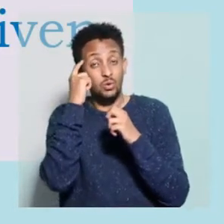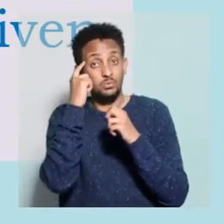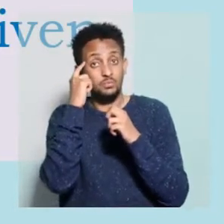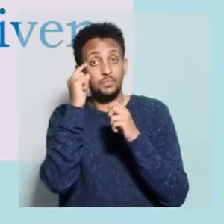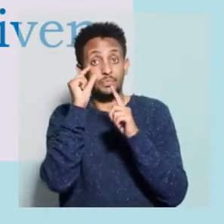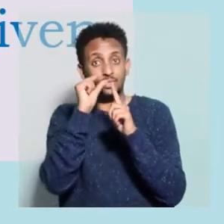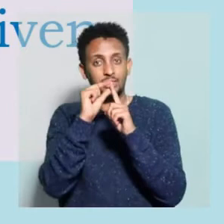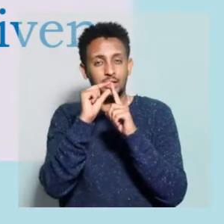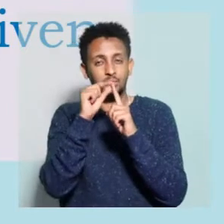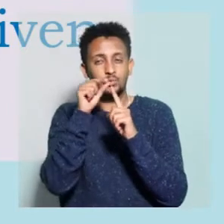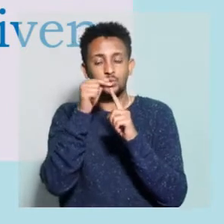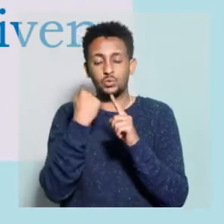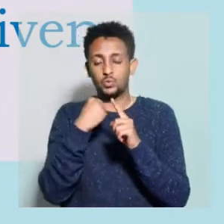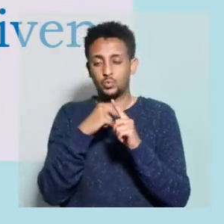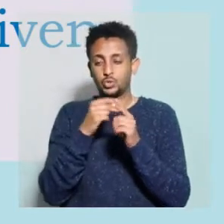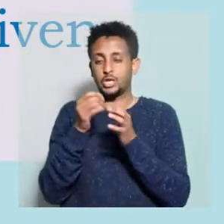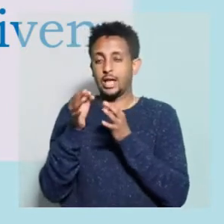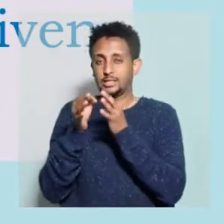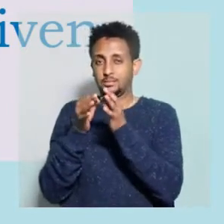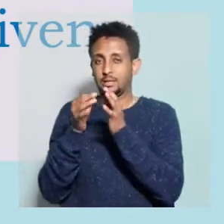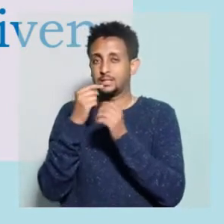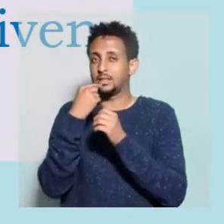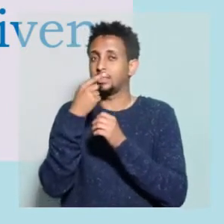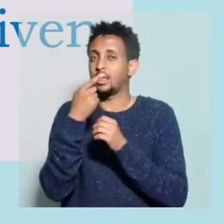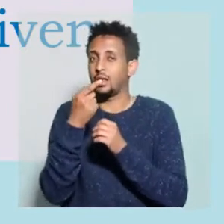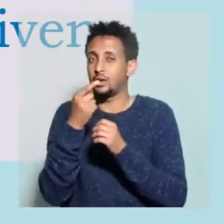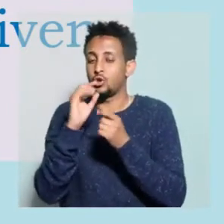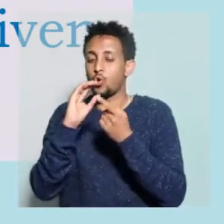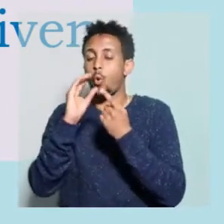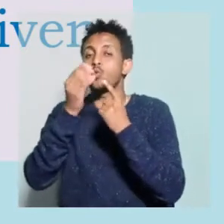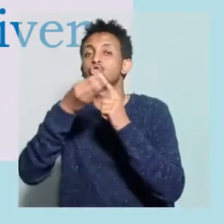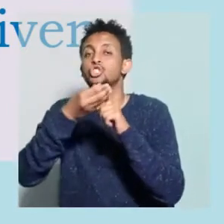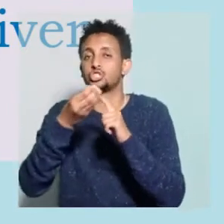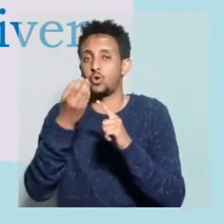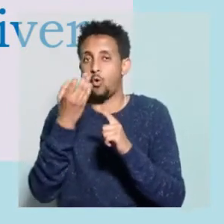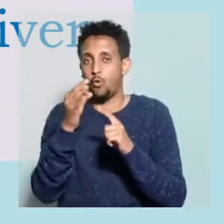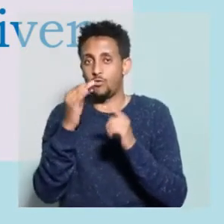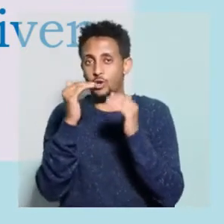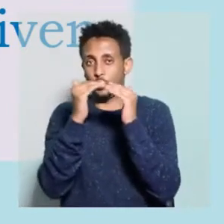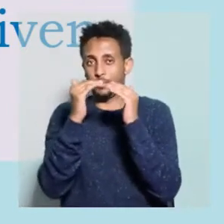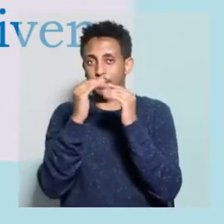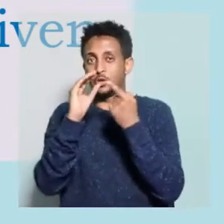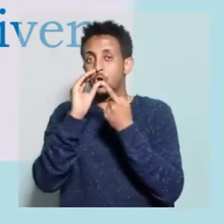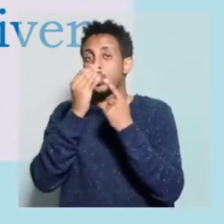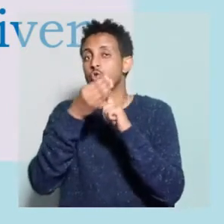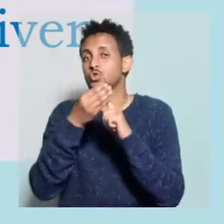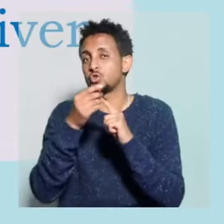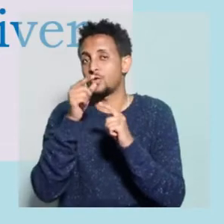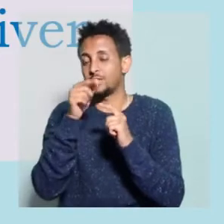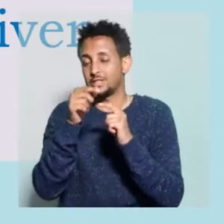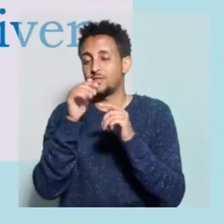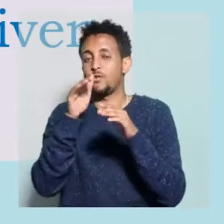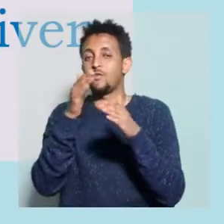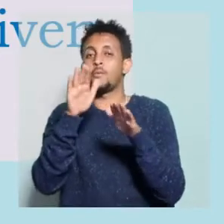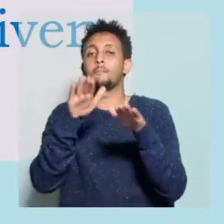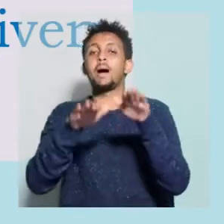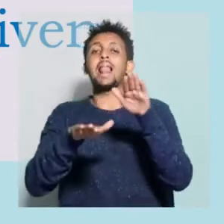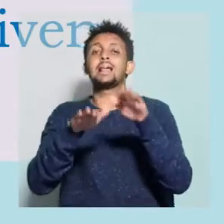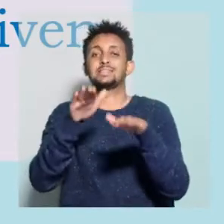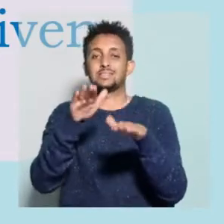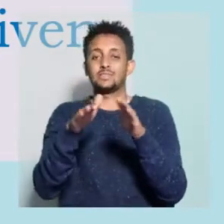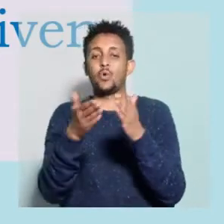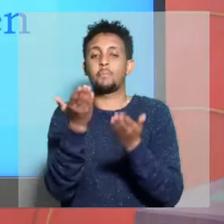the term which expresses or tells us conditions of equilibrium or conditions of state of balance of a given